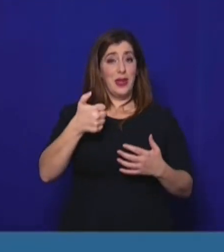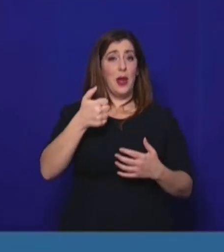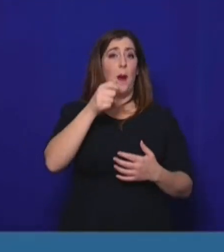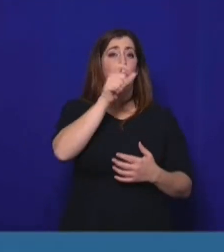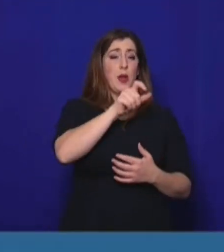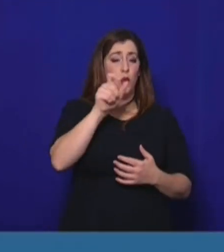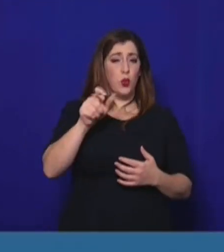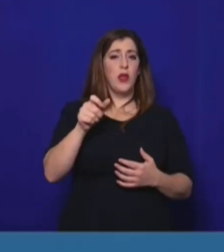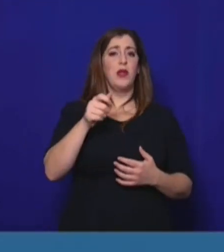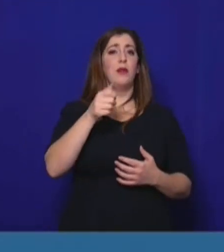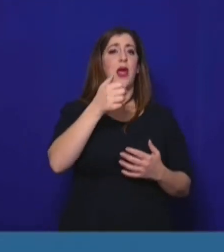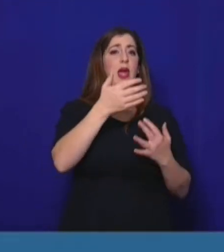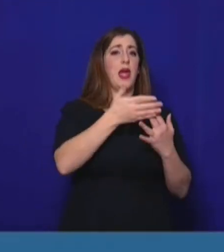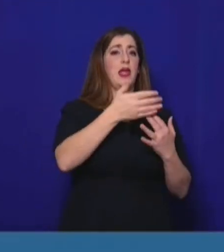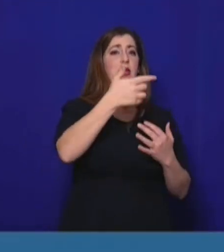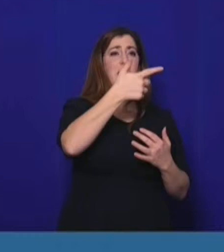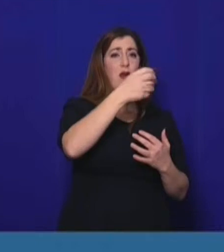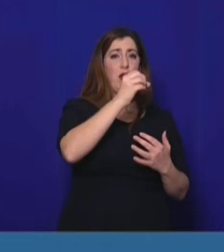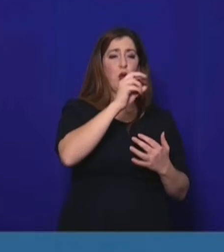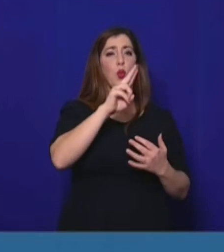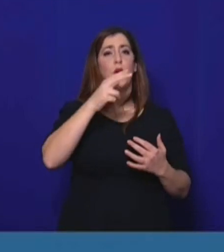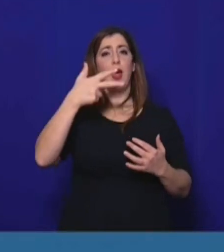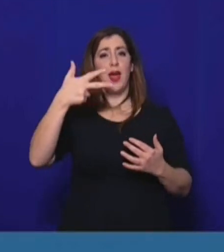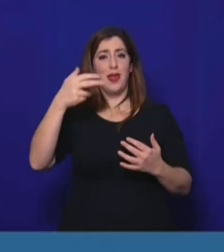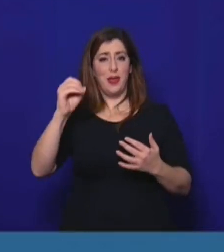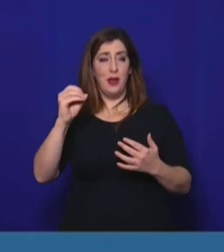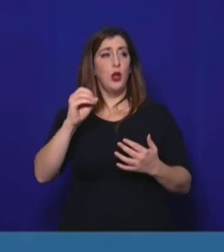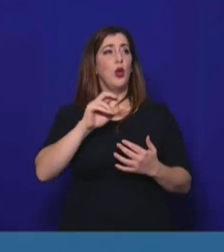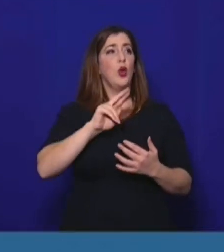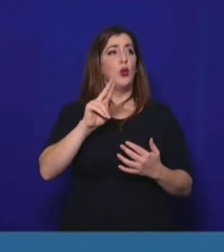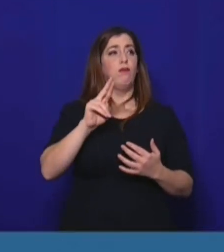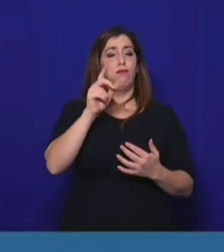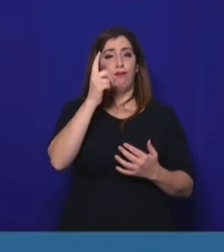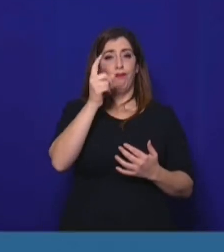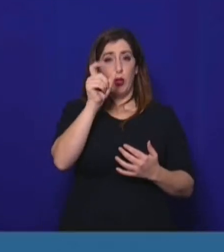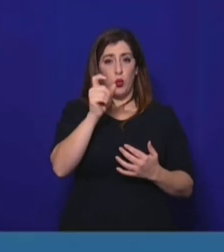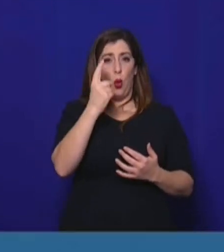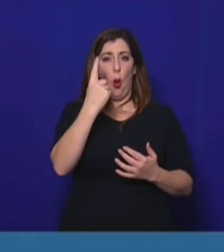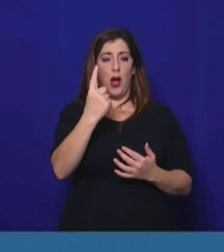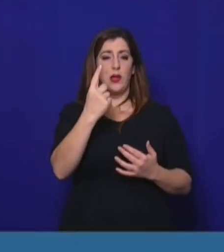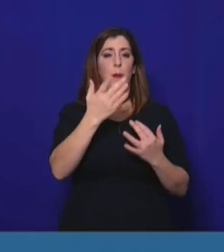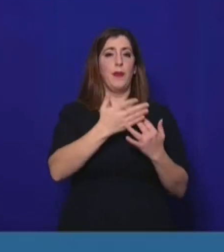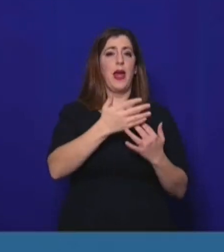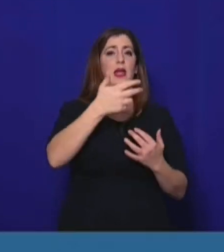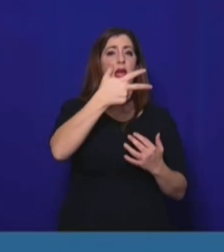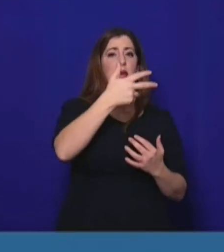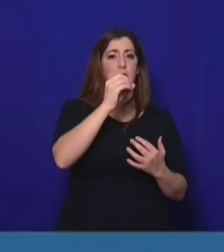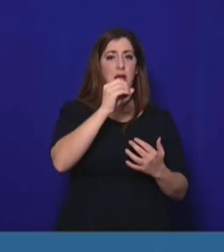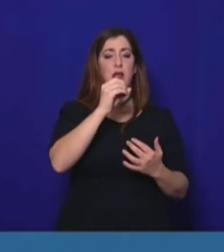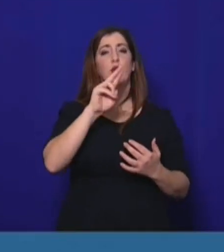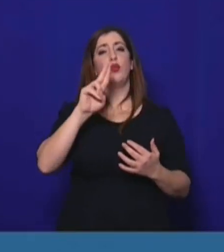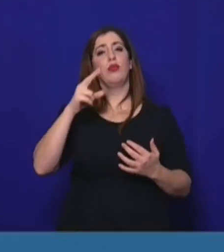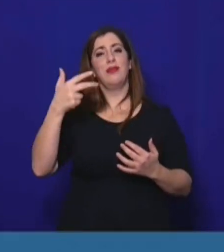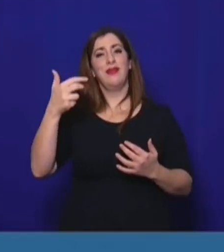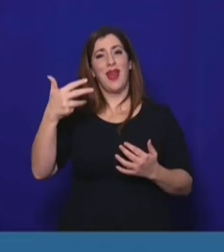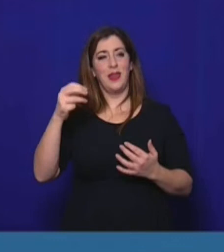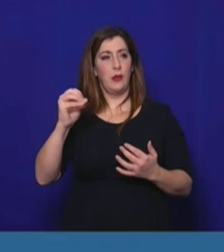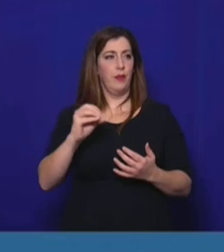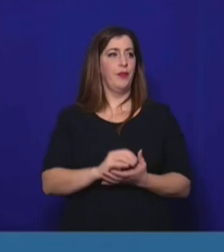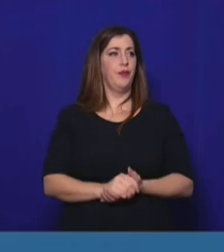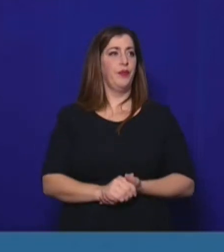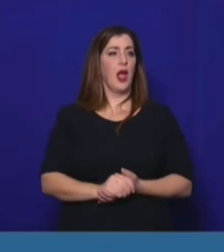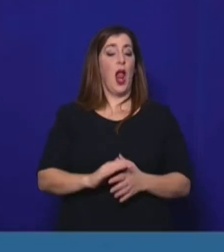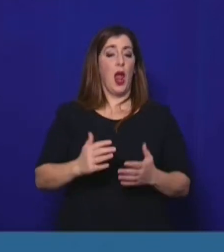minn 90 sena. Allura bekk l-appell ta' protezzjoni lin-nies l-iktar li huma vulnerabbli u dawk